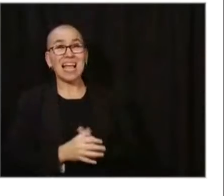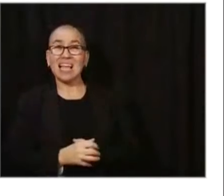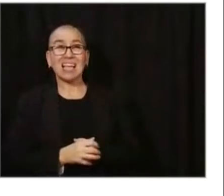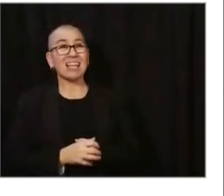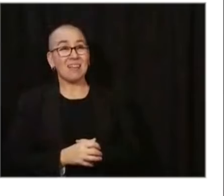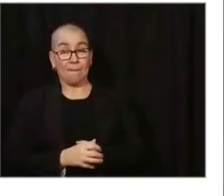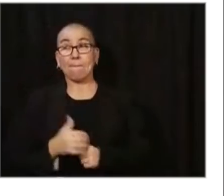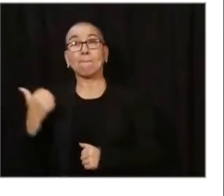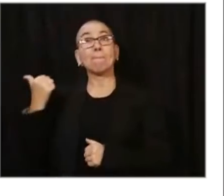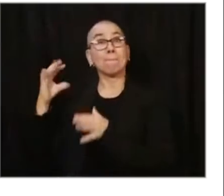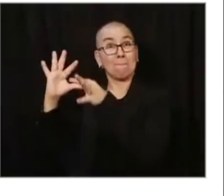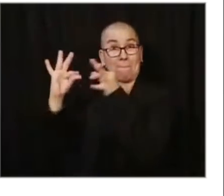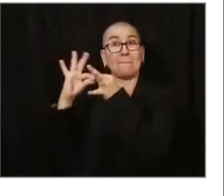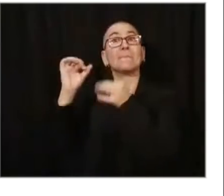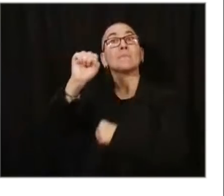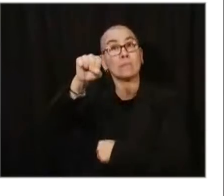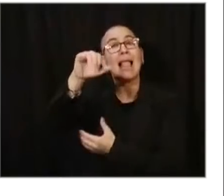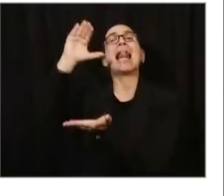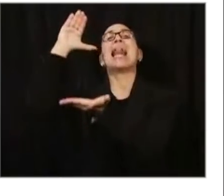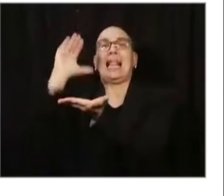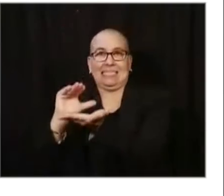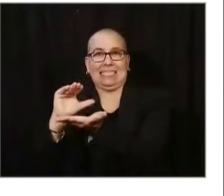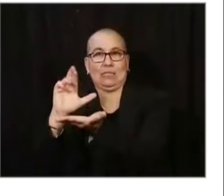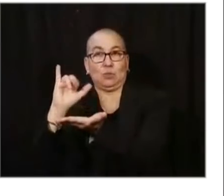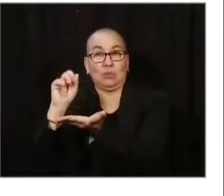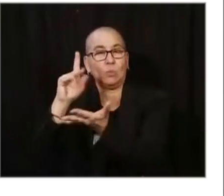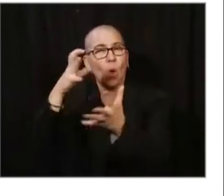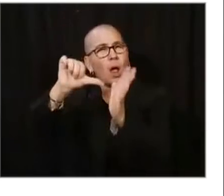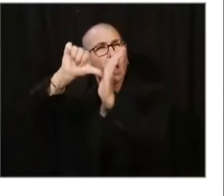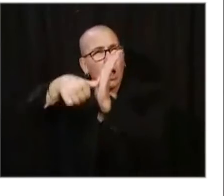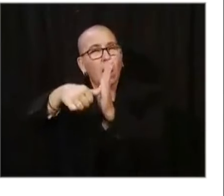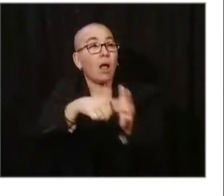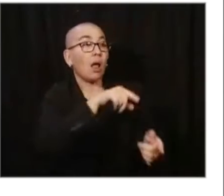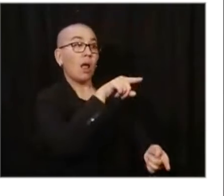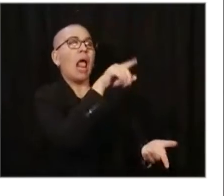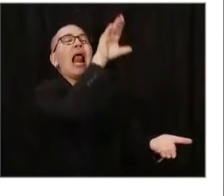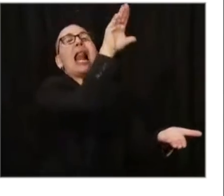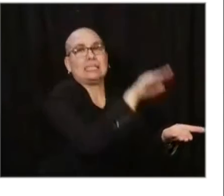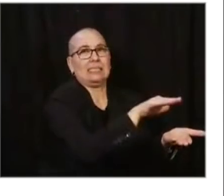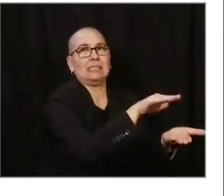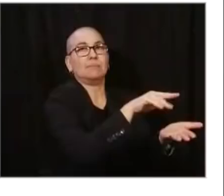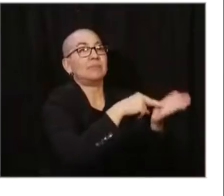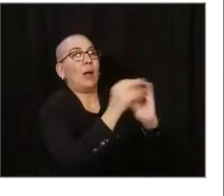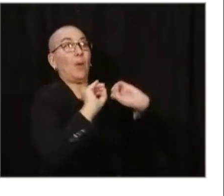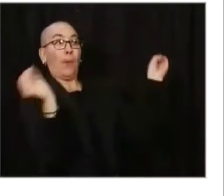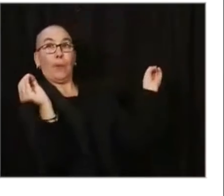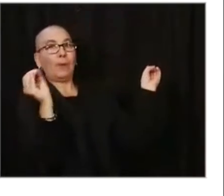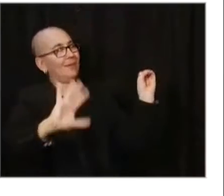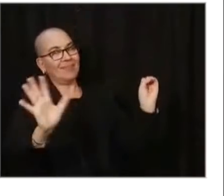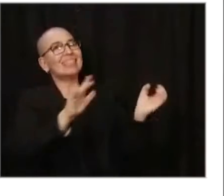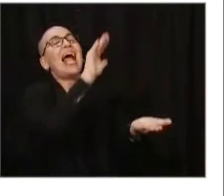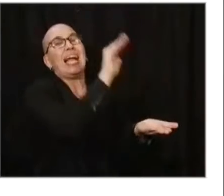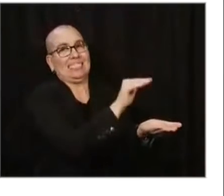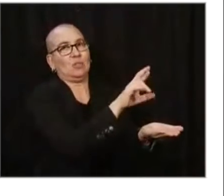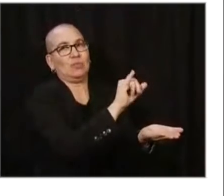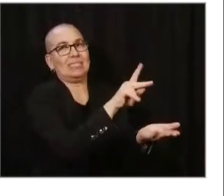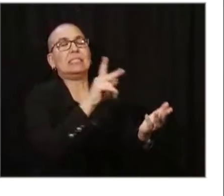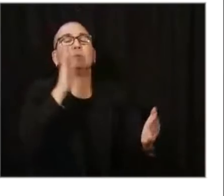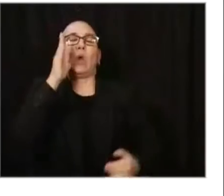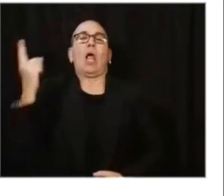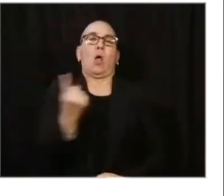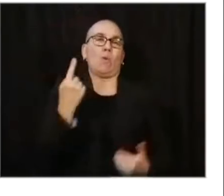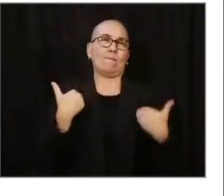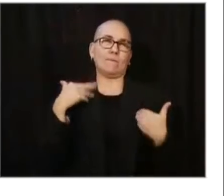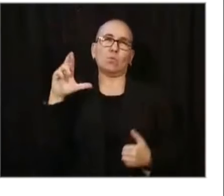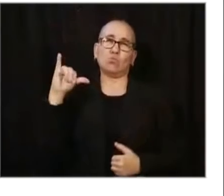but it doesn't pose no risk. And I think what's happened is you become a little more complacent. You're comfortable around these. These are